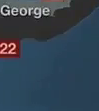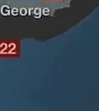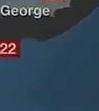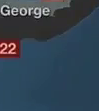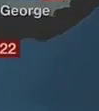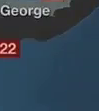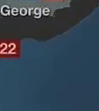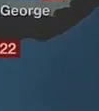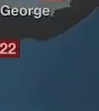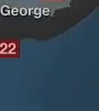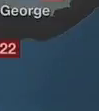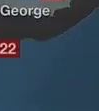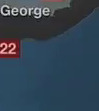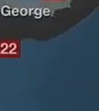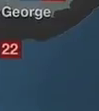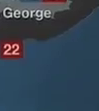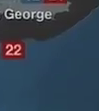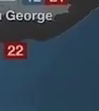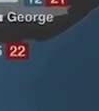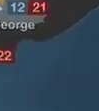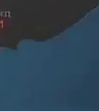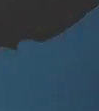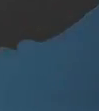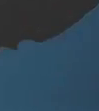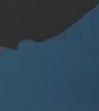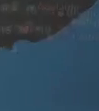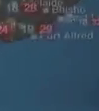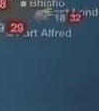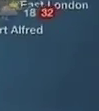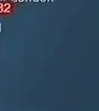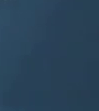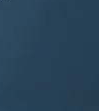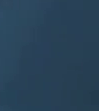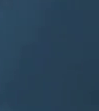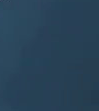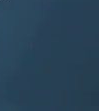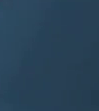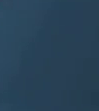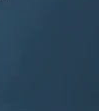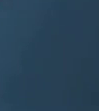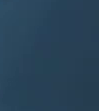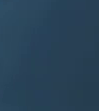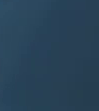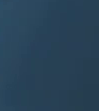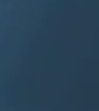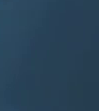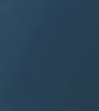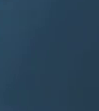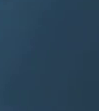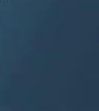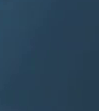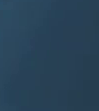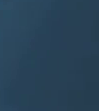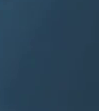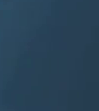western Cape, a high of 20 for Cape Town, the same for Worcester and around Langaban. Thundershows are forecast across much of the eastern Cape, where it's